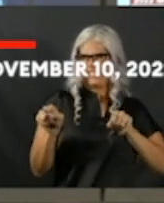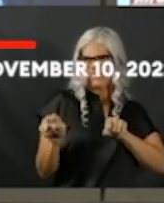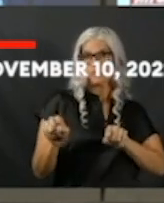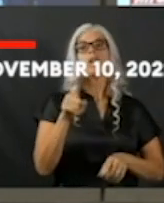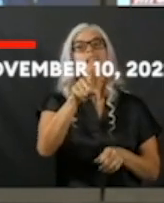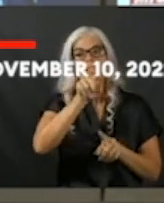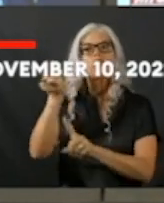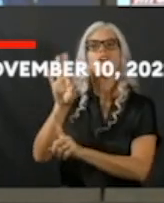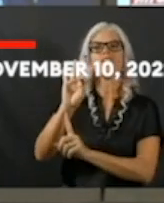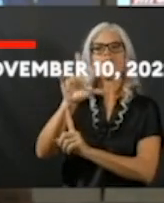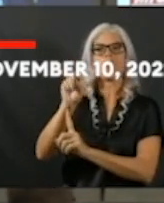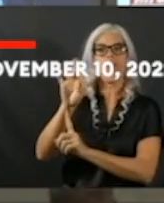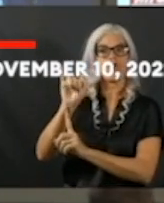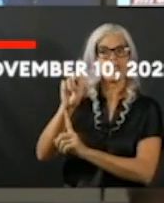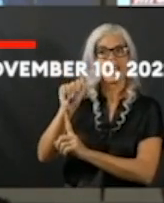FloridaFLDOE.org,